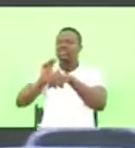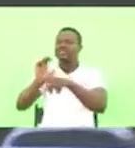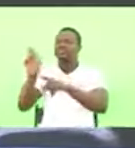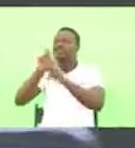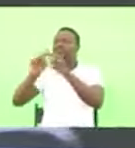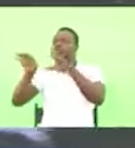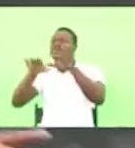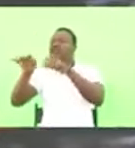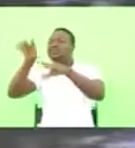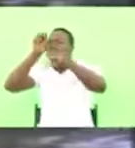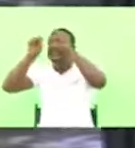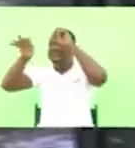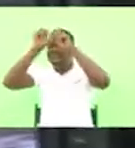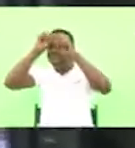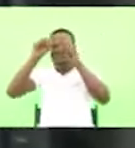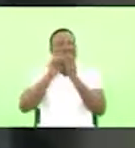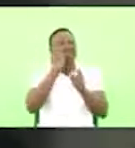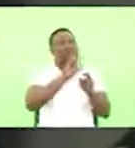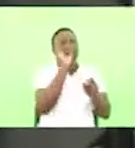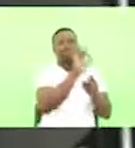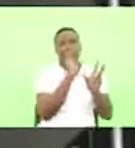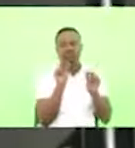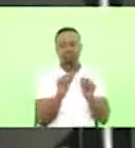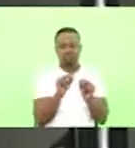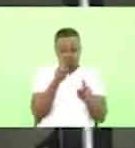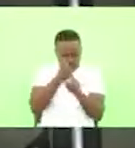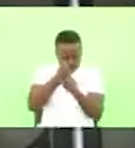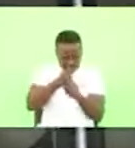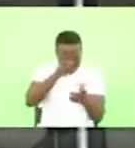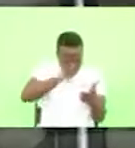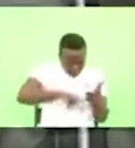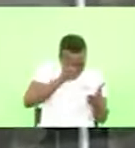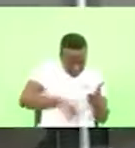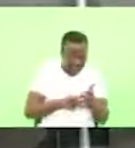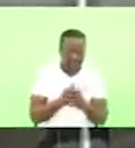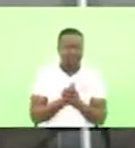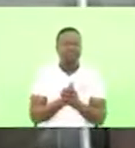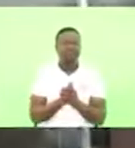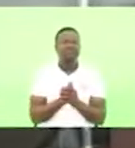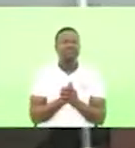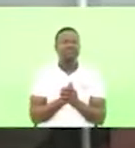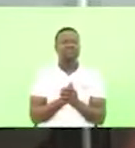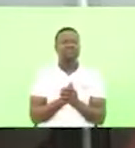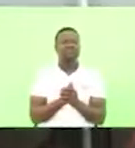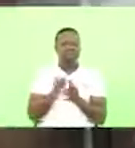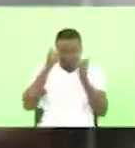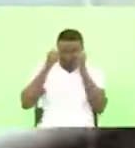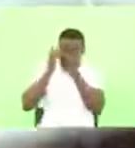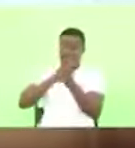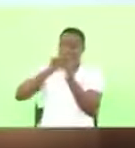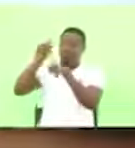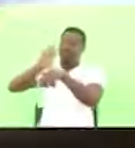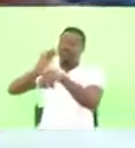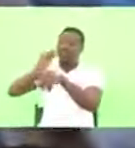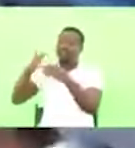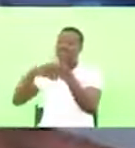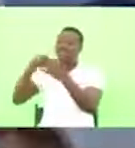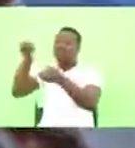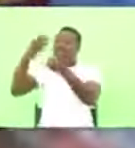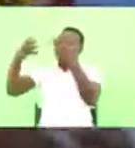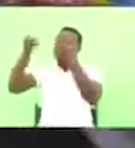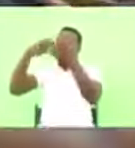people. Because after you have said amen, the excitement will depart. What will